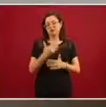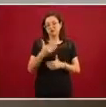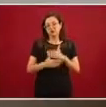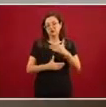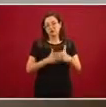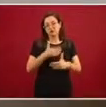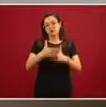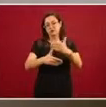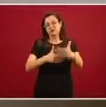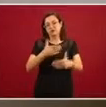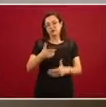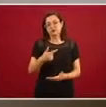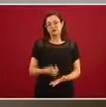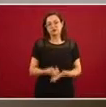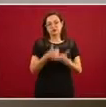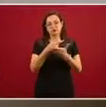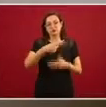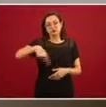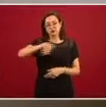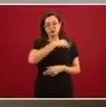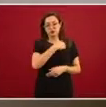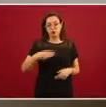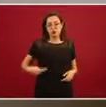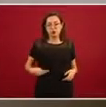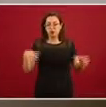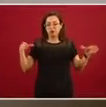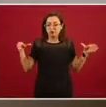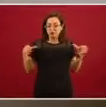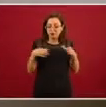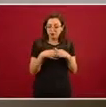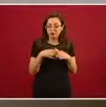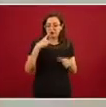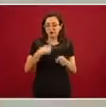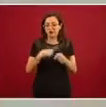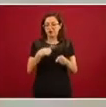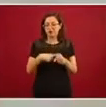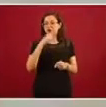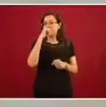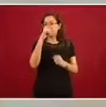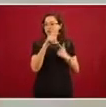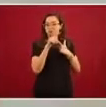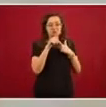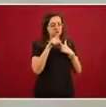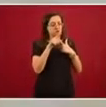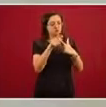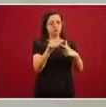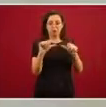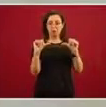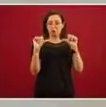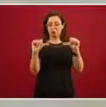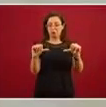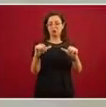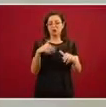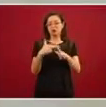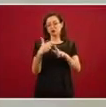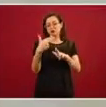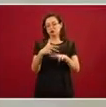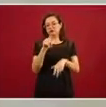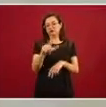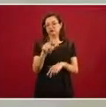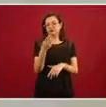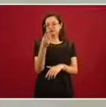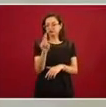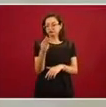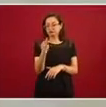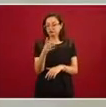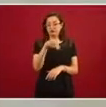So the recommendation is the same one. If you start to exhibit some mild symptoms,